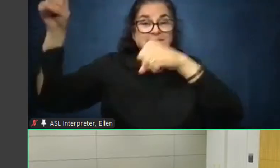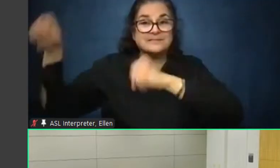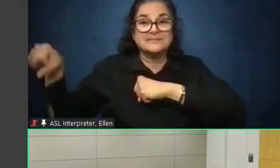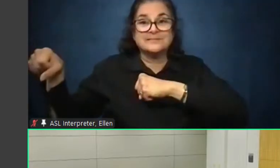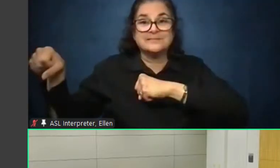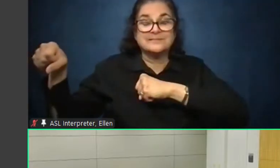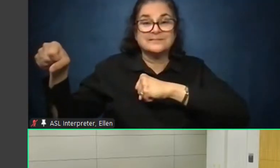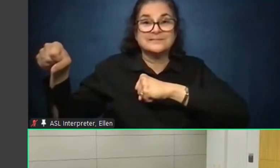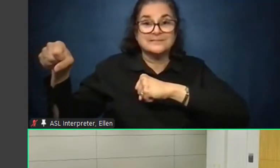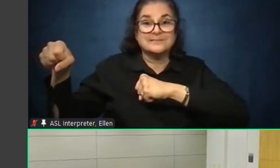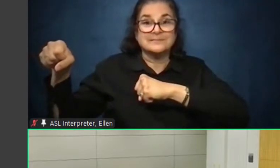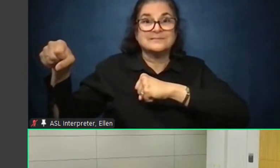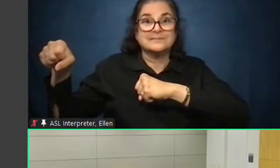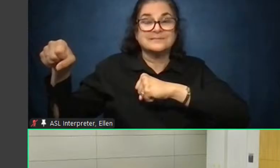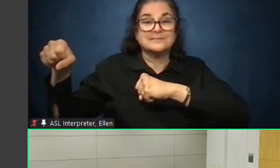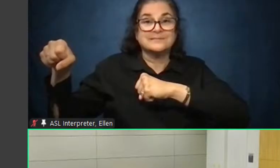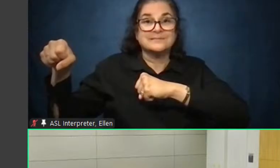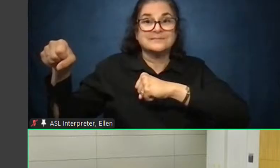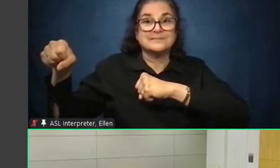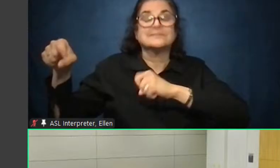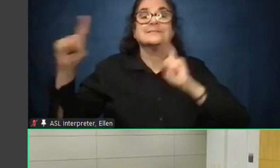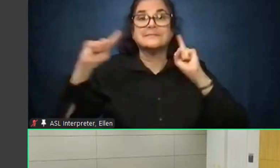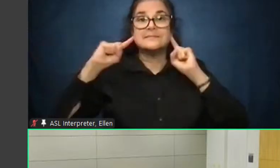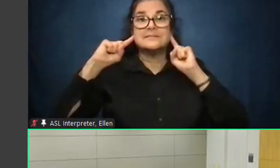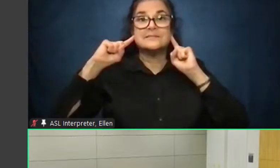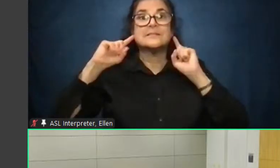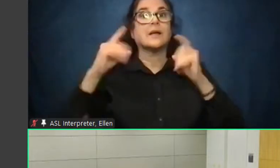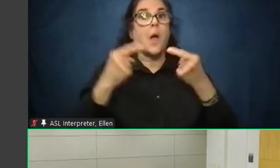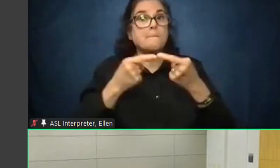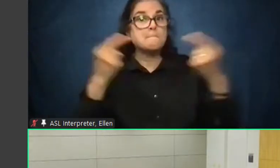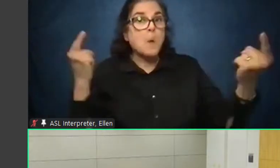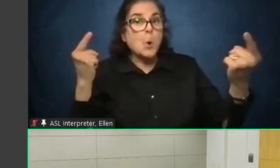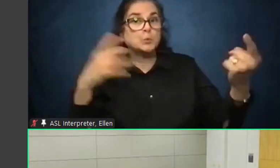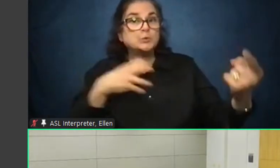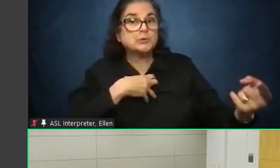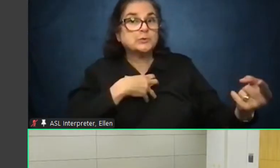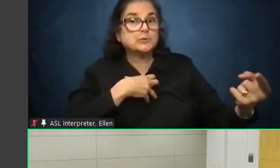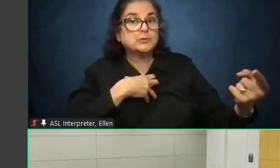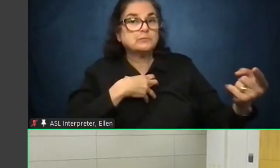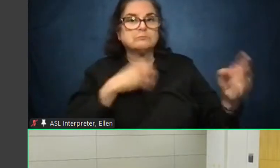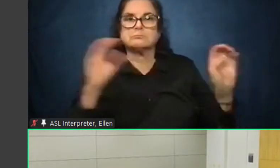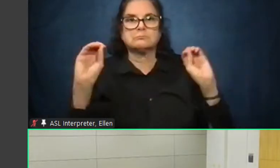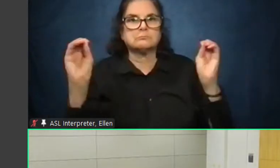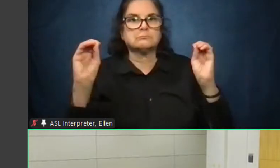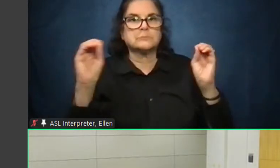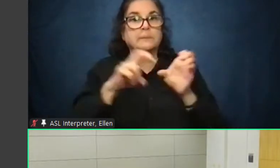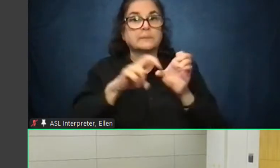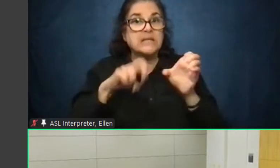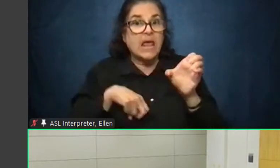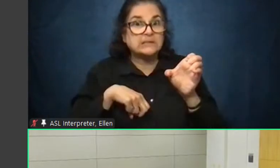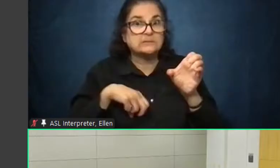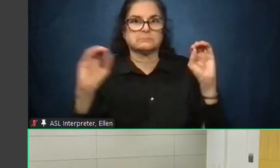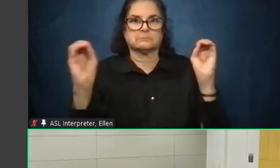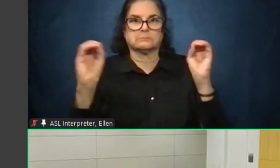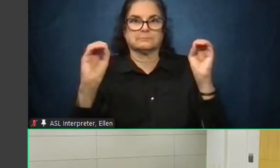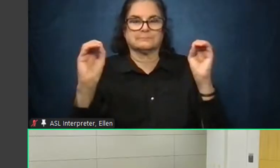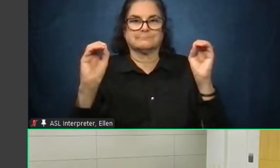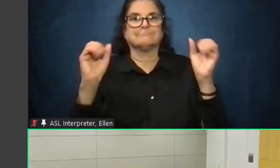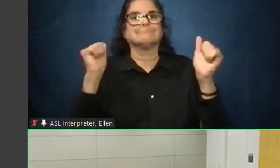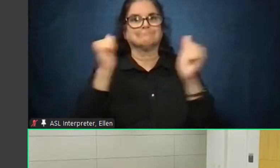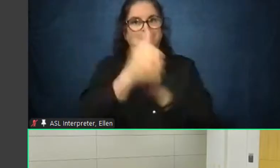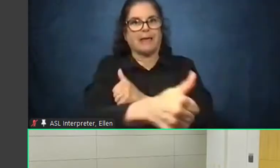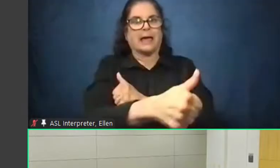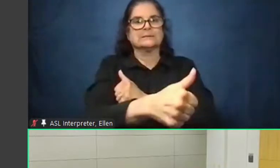you. Consider that also an aye. Opposed? Abstained? All right, motion to